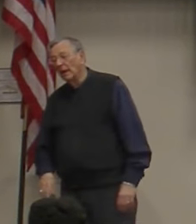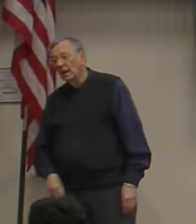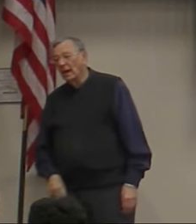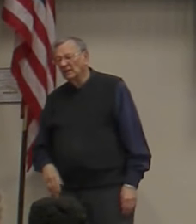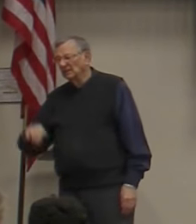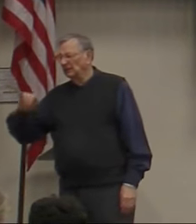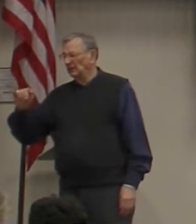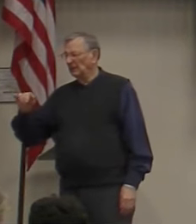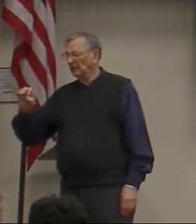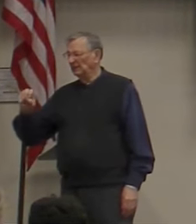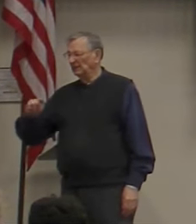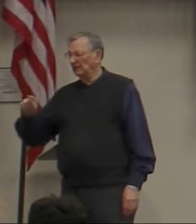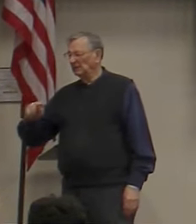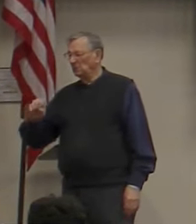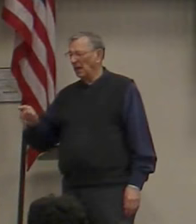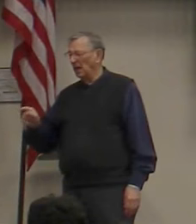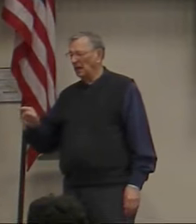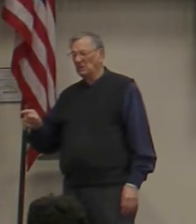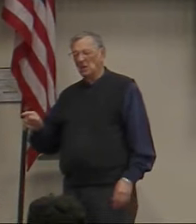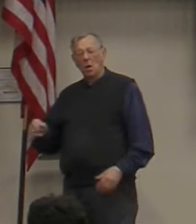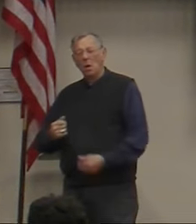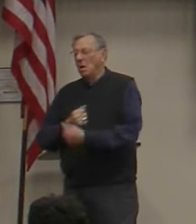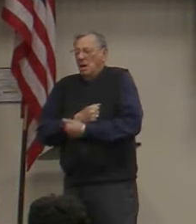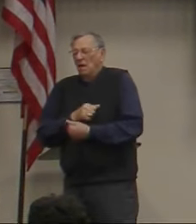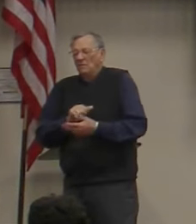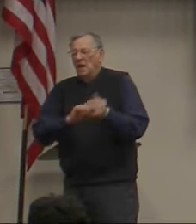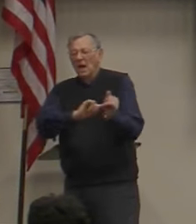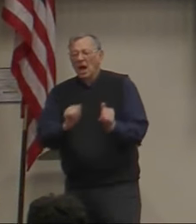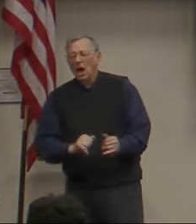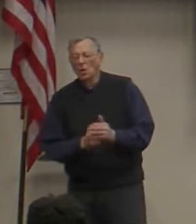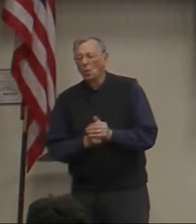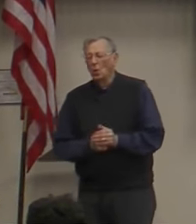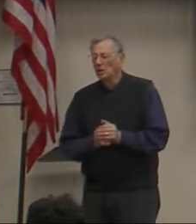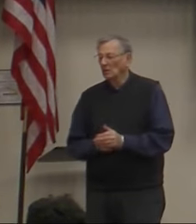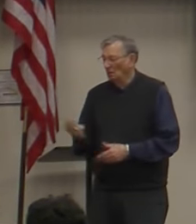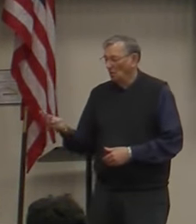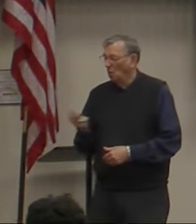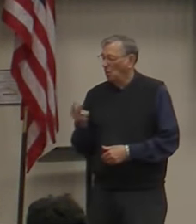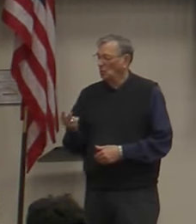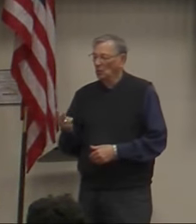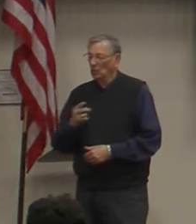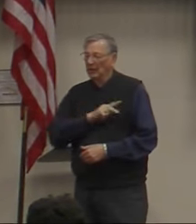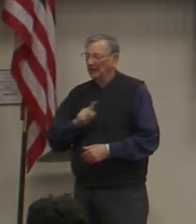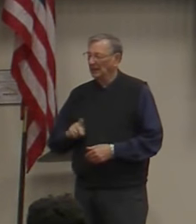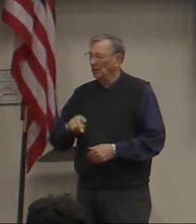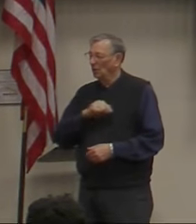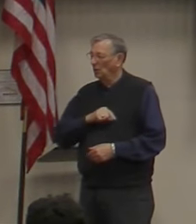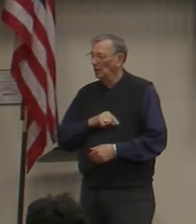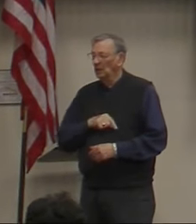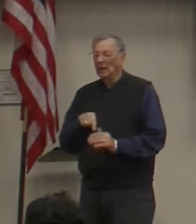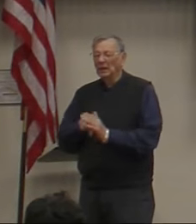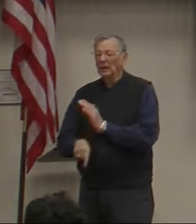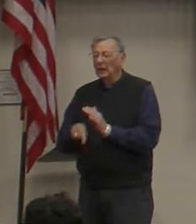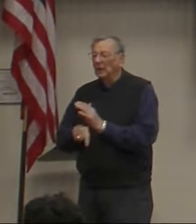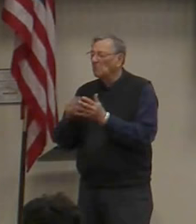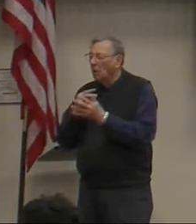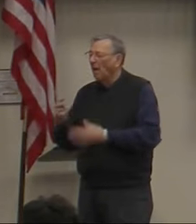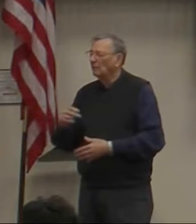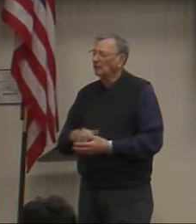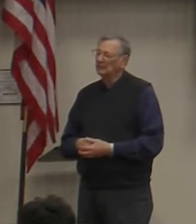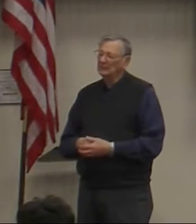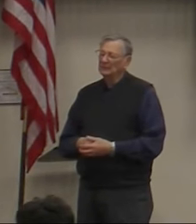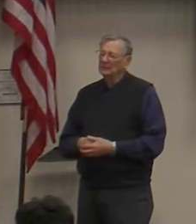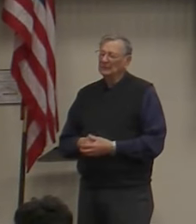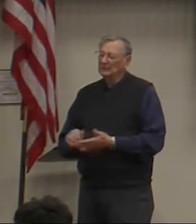Jezebel especially seemed given over to this kind of idol worship. And together, they were killing prophets. They